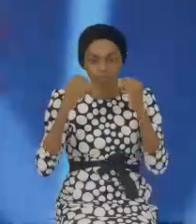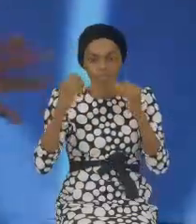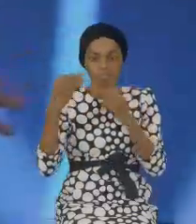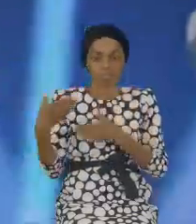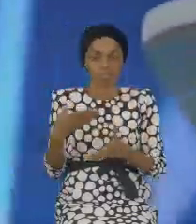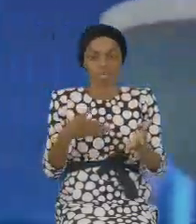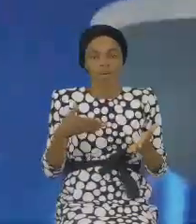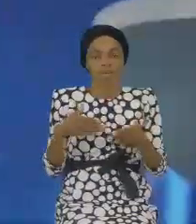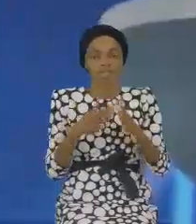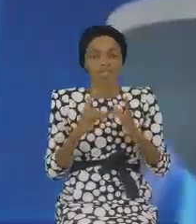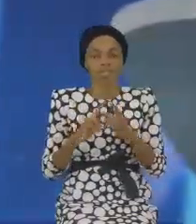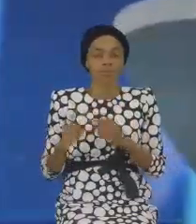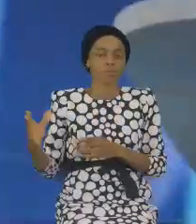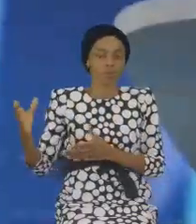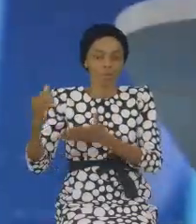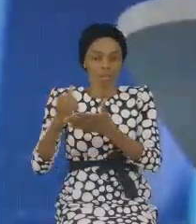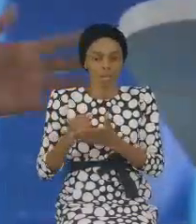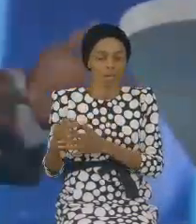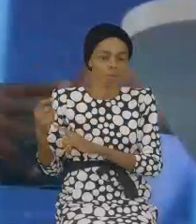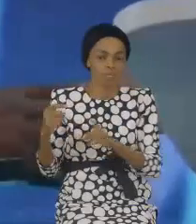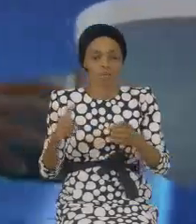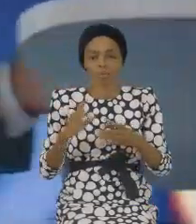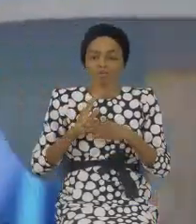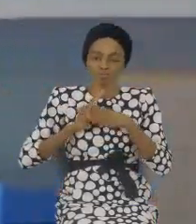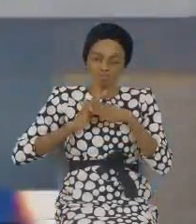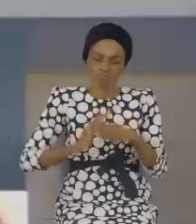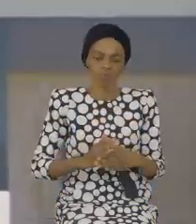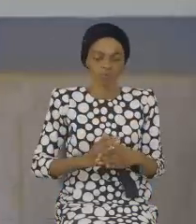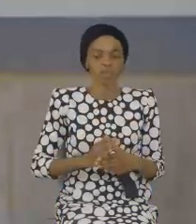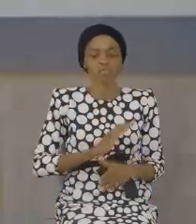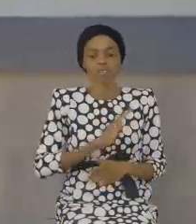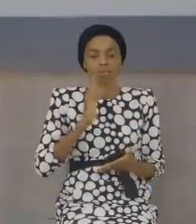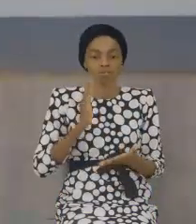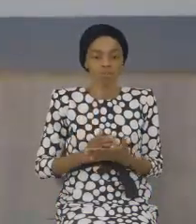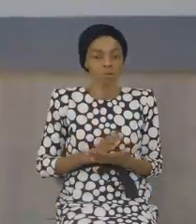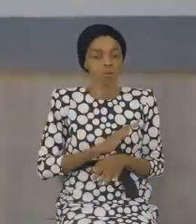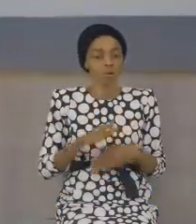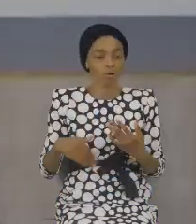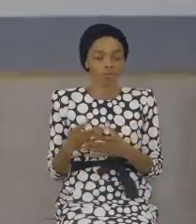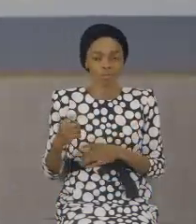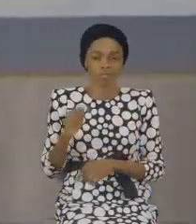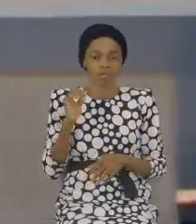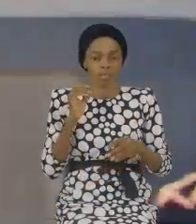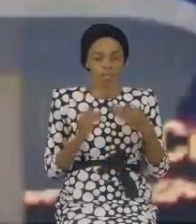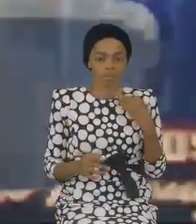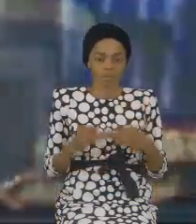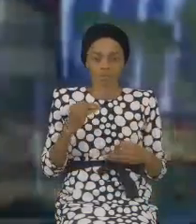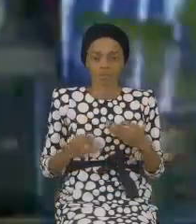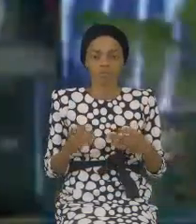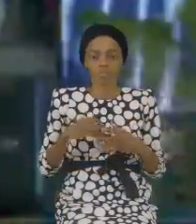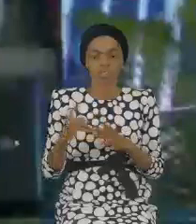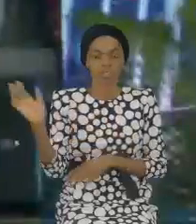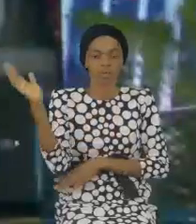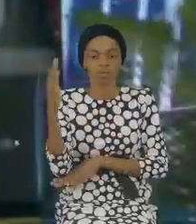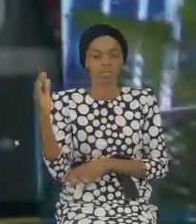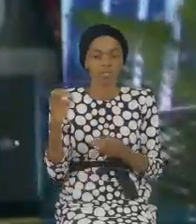to help them prevent all those judgments in the wilderness. Let's come to number one.